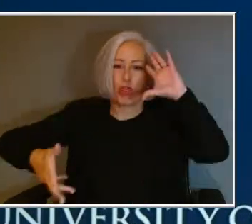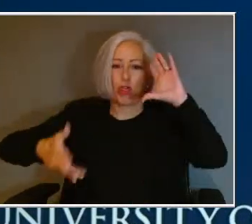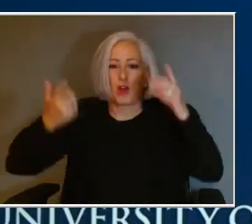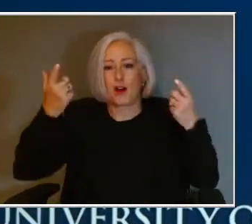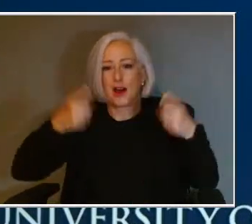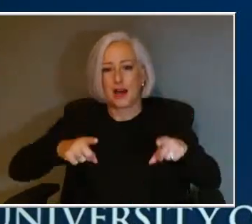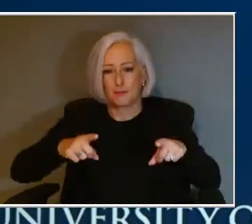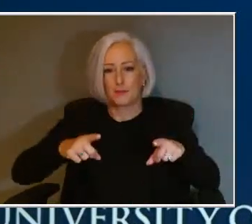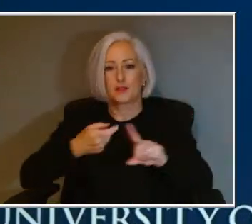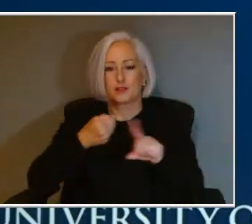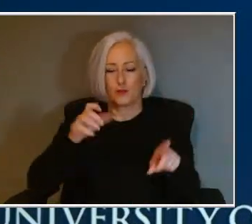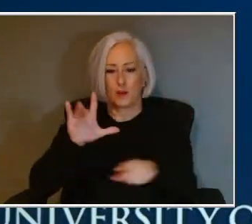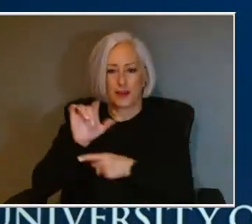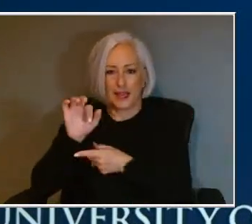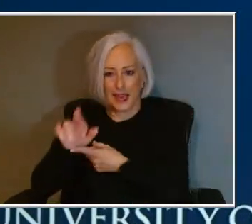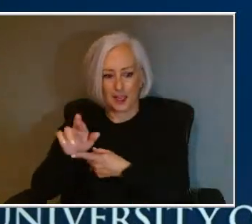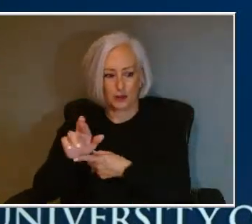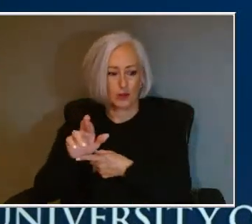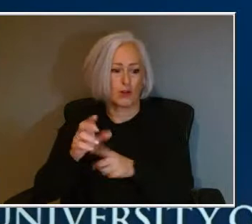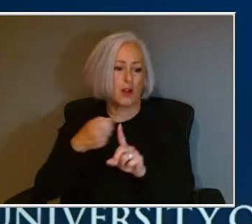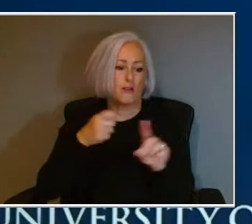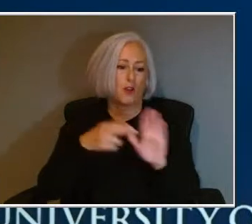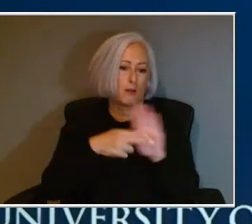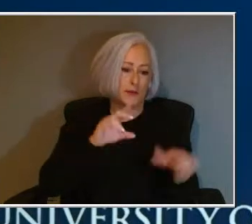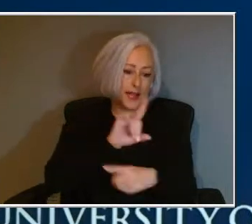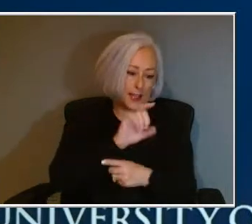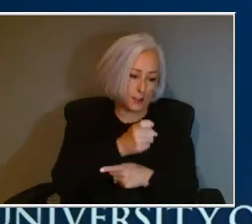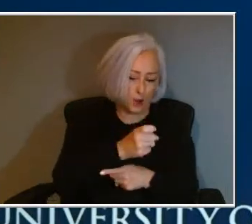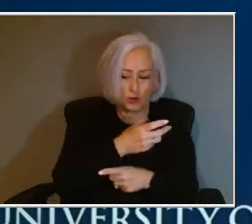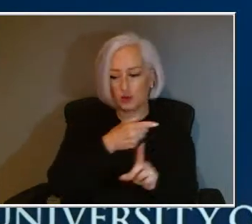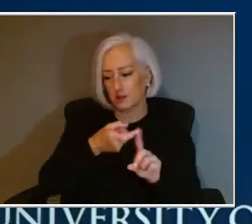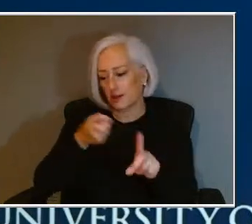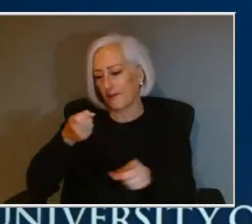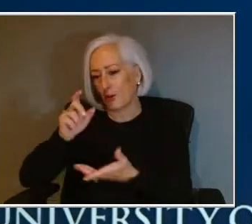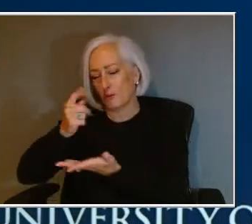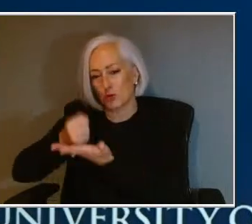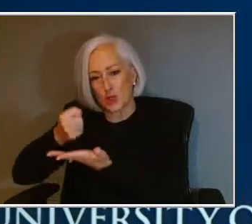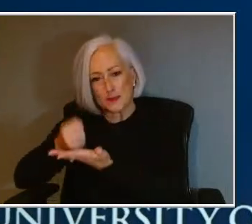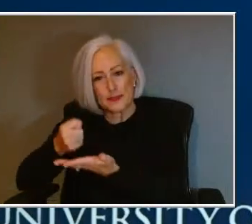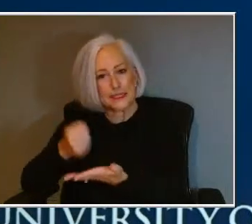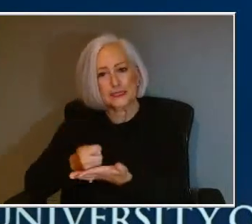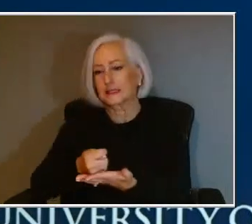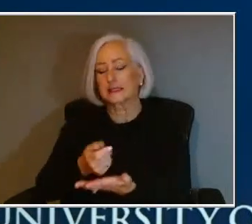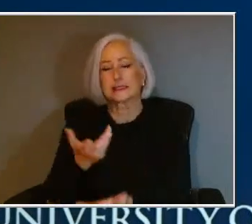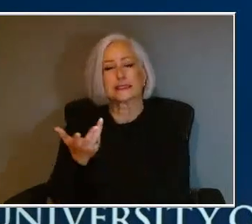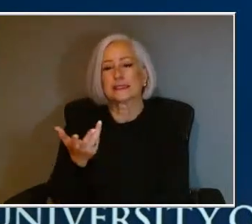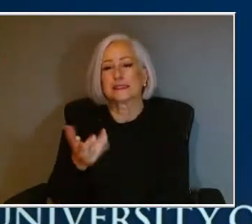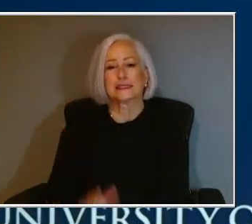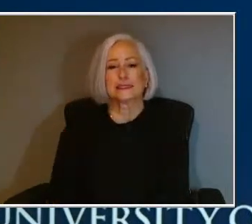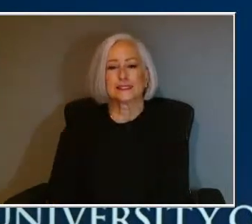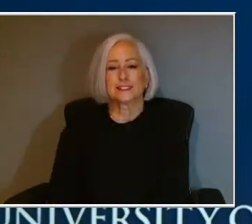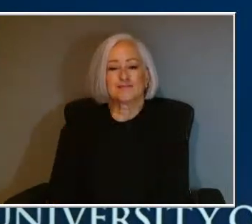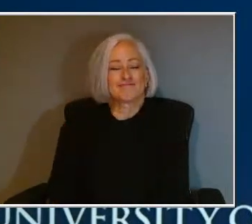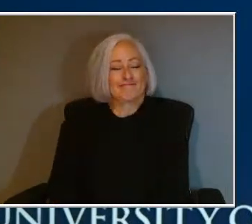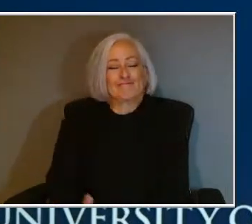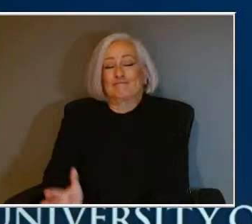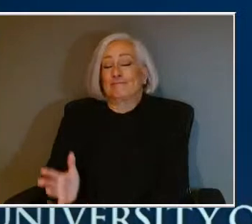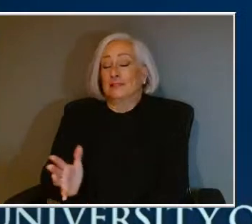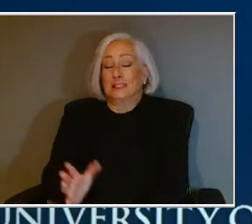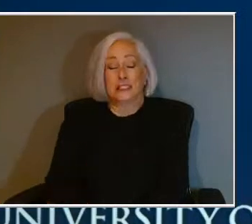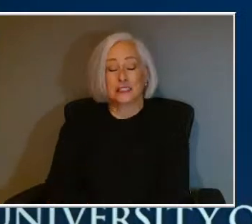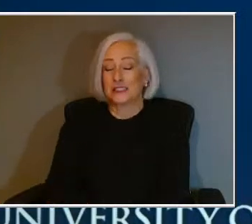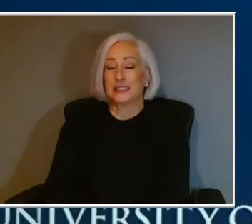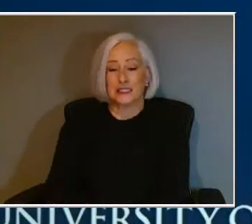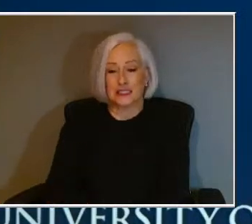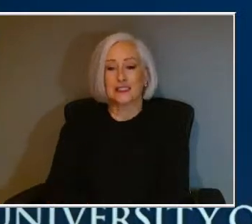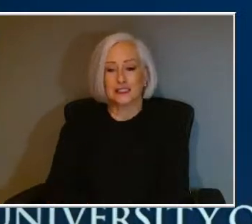cancer diagnosis and the treatment. So, yeah, I mean, and then of